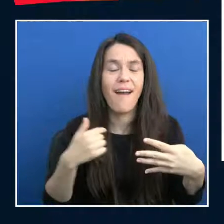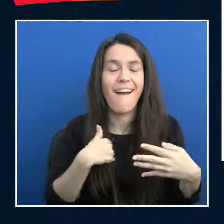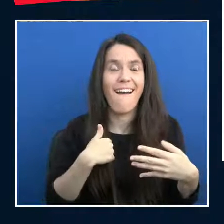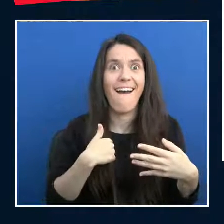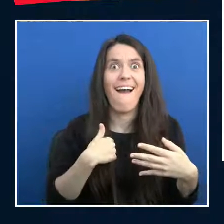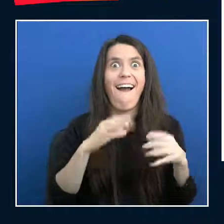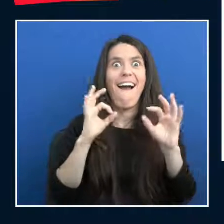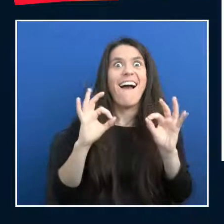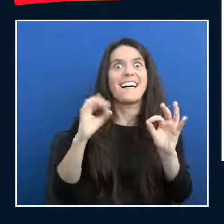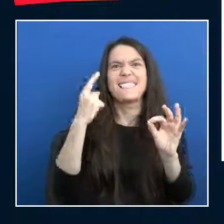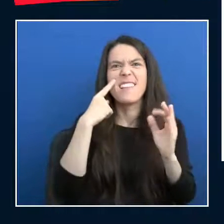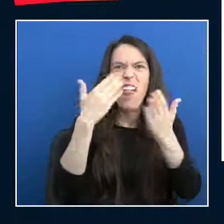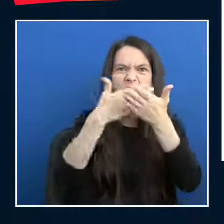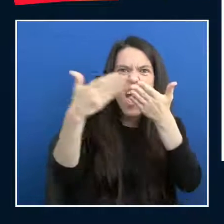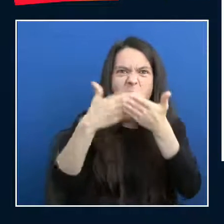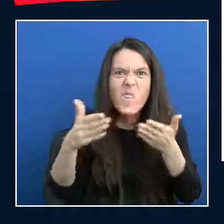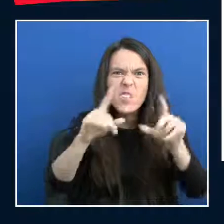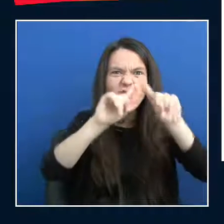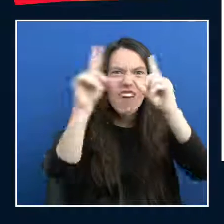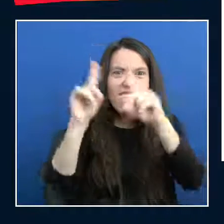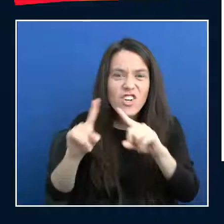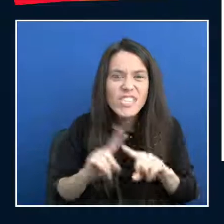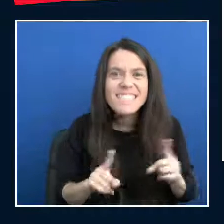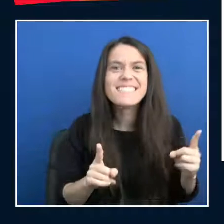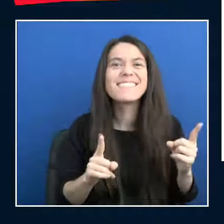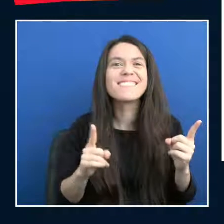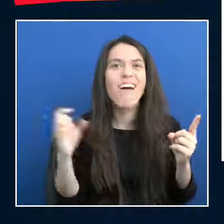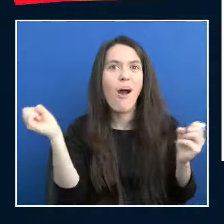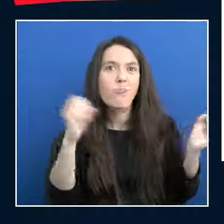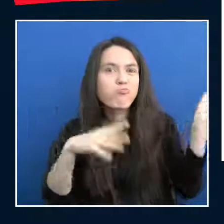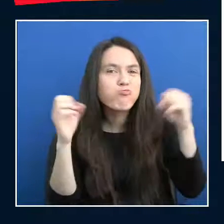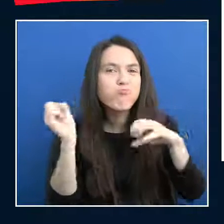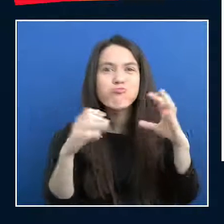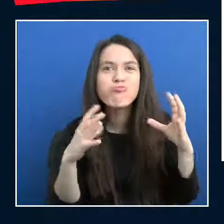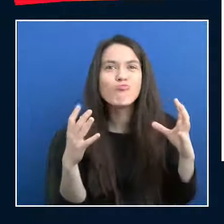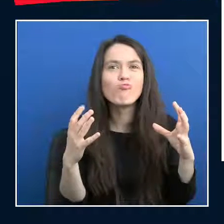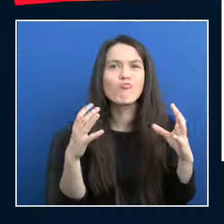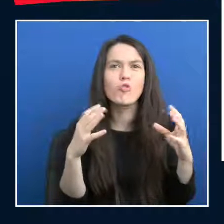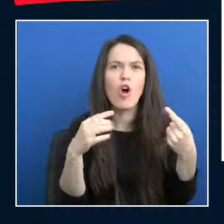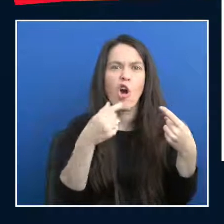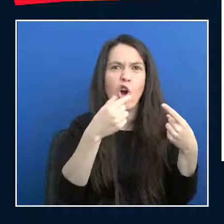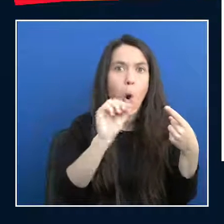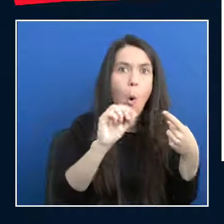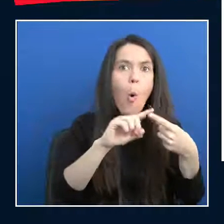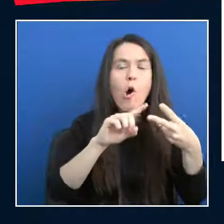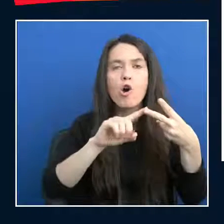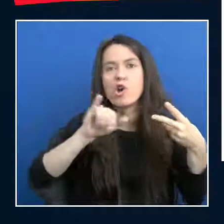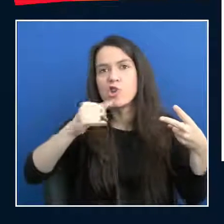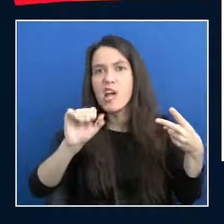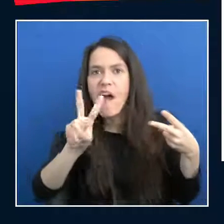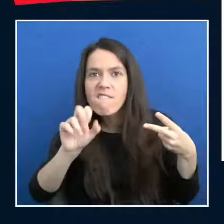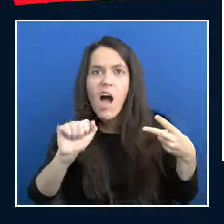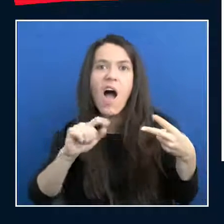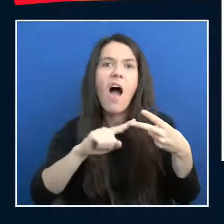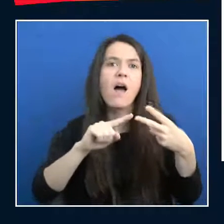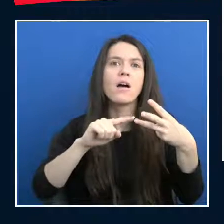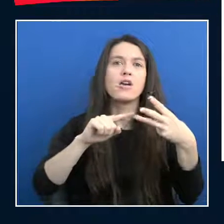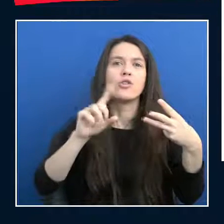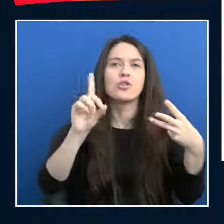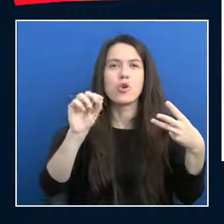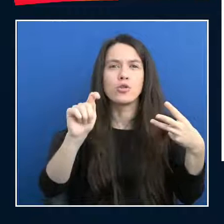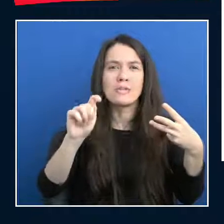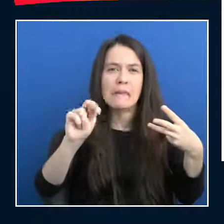the languages. So as you can see here, I used like Go, Java, JavaScript, .NET, and each of